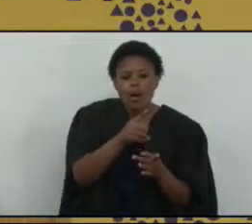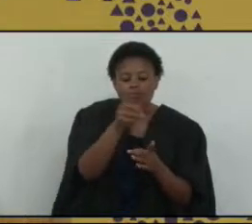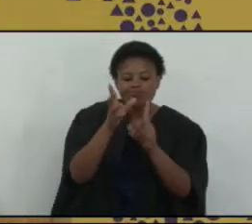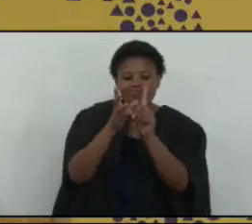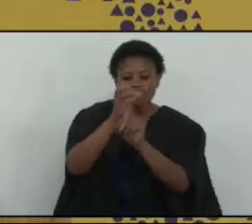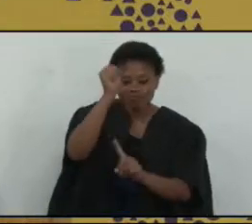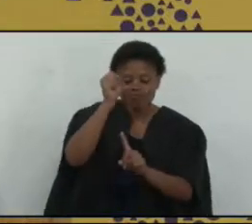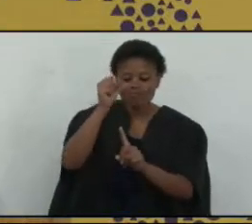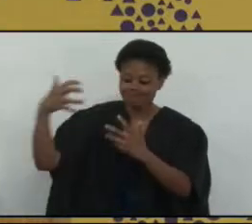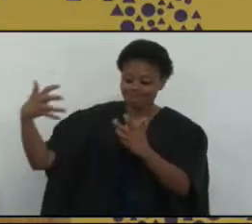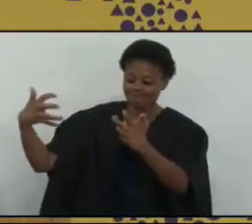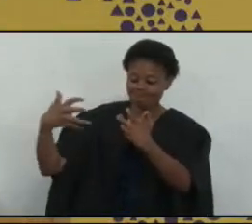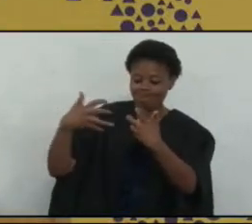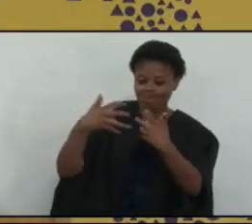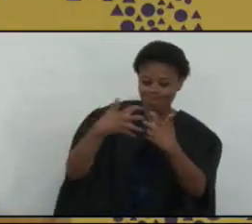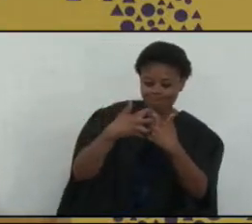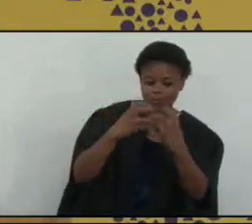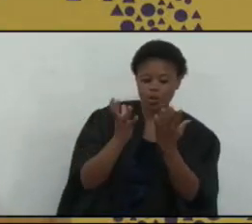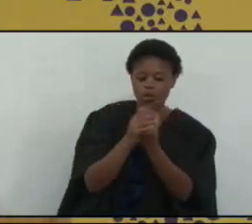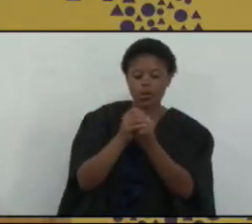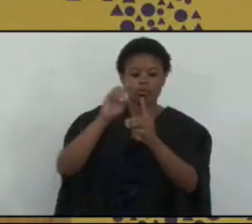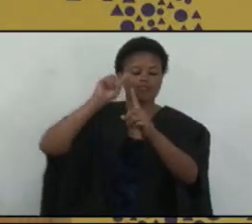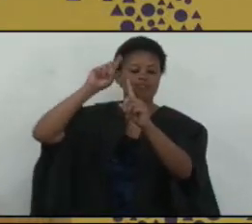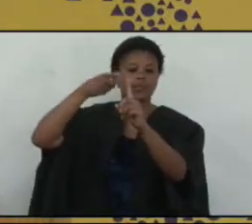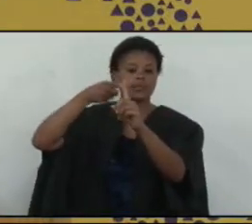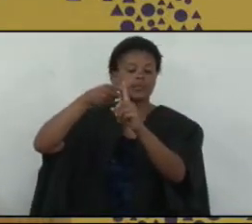and align your plans with your goals.